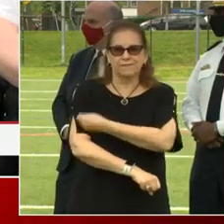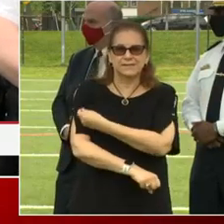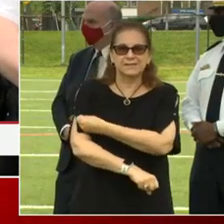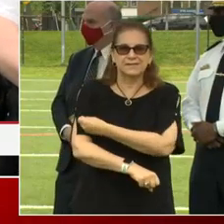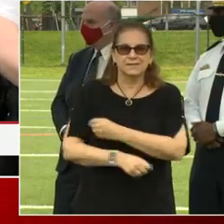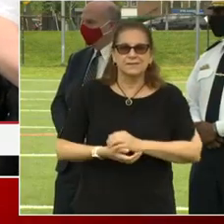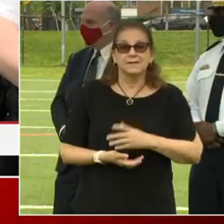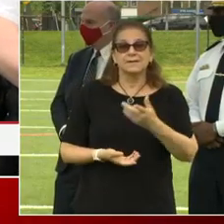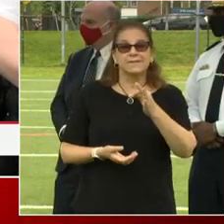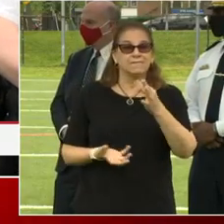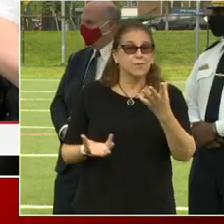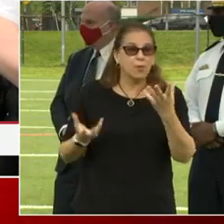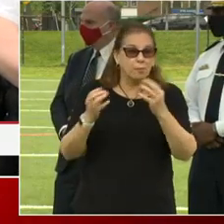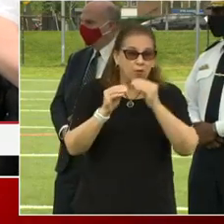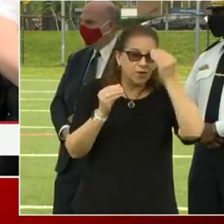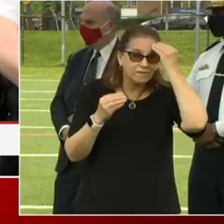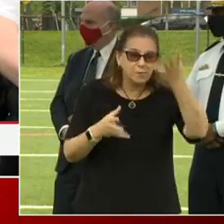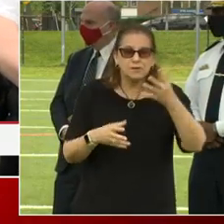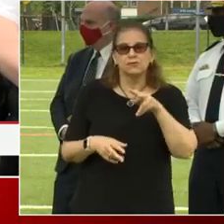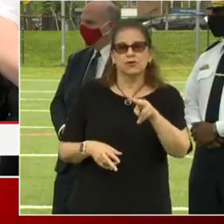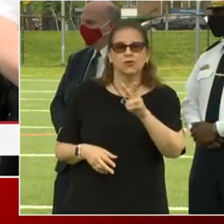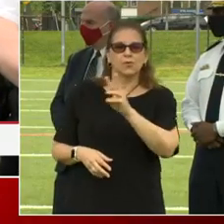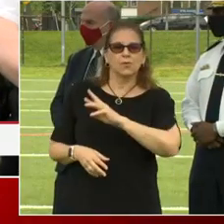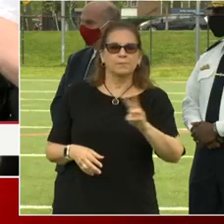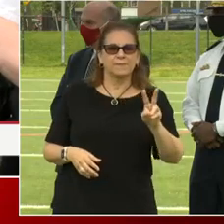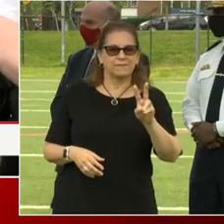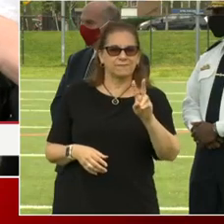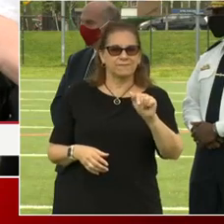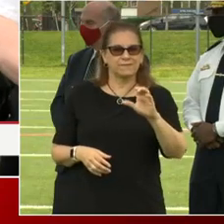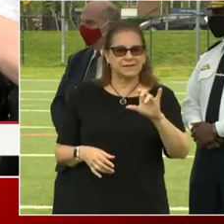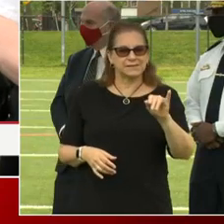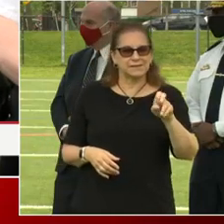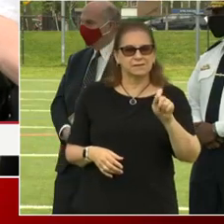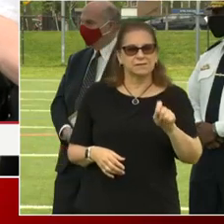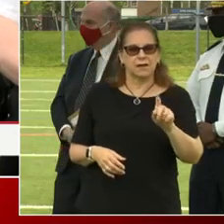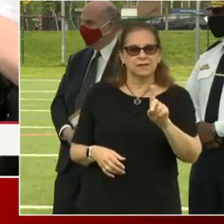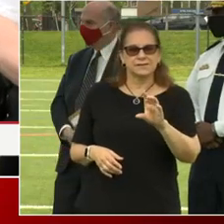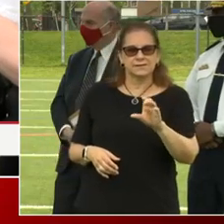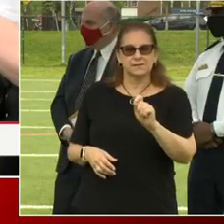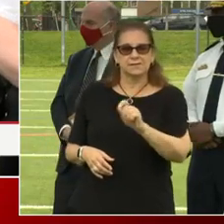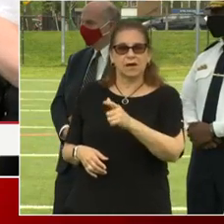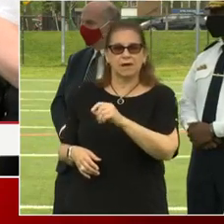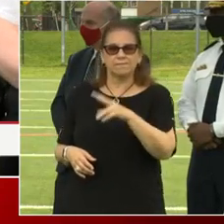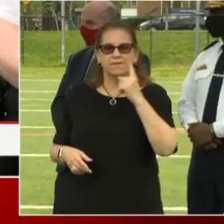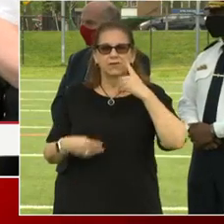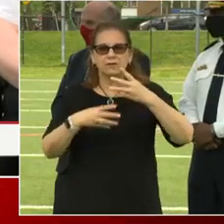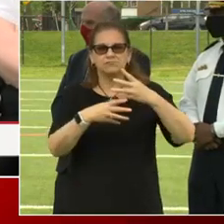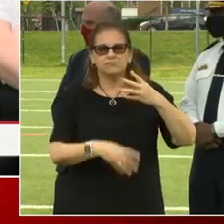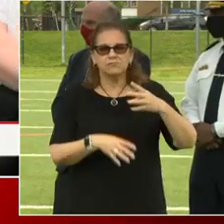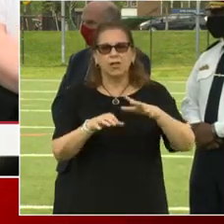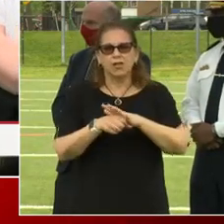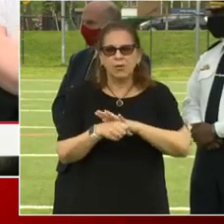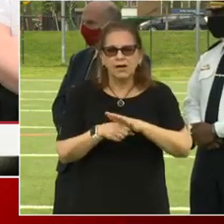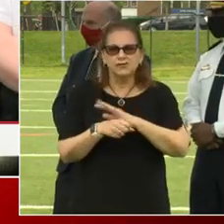vaccinate.dc.gov for all of the hours for our walk-up sites. So now I'm turning to the soon-to-be-confirmed. Let me thank